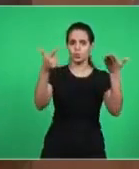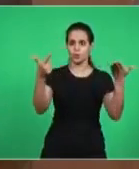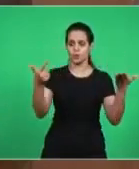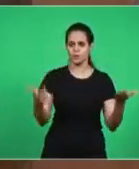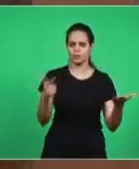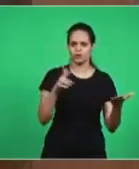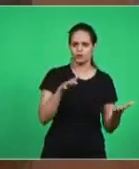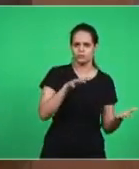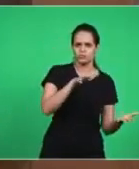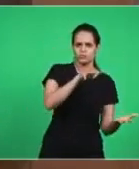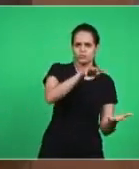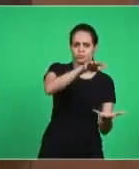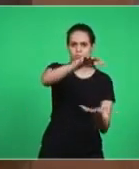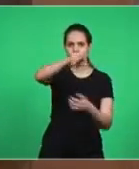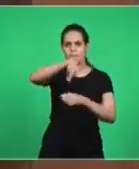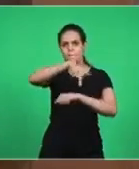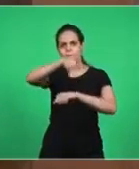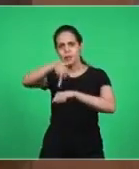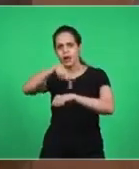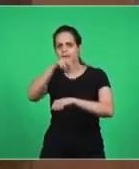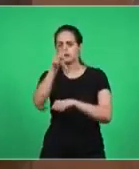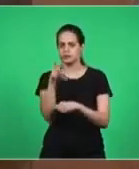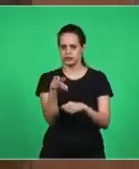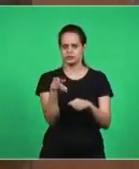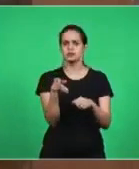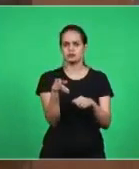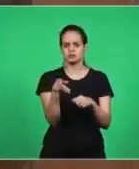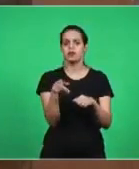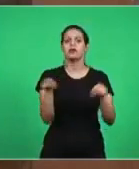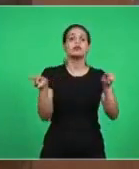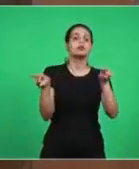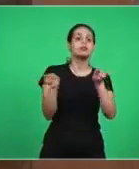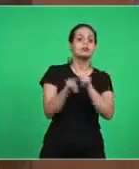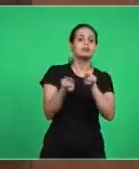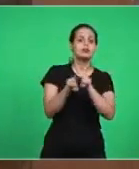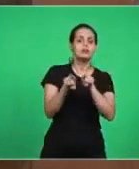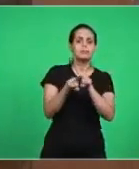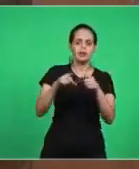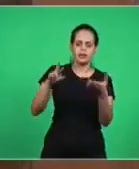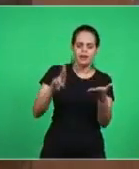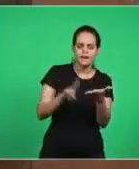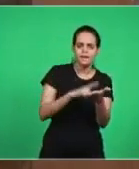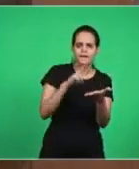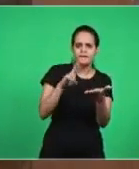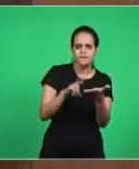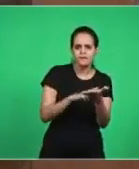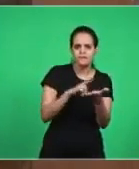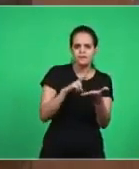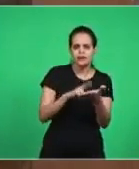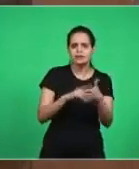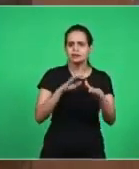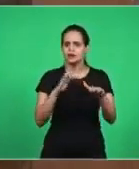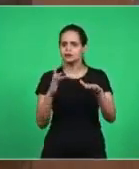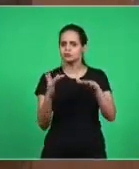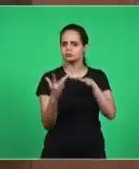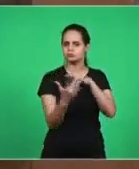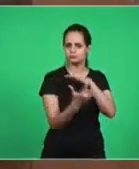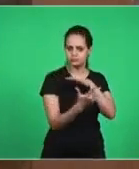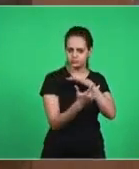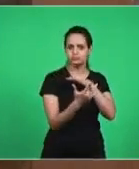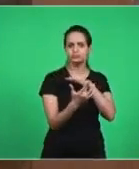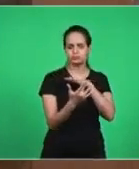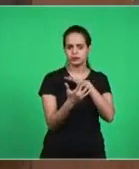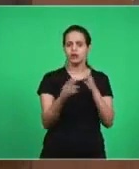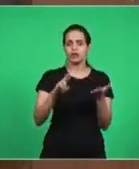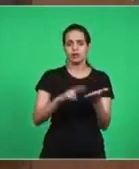spoken in the newspapers all over the country, and the magazines and the communication means, and it is still